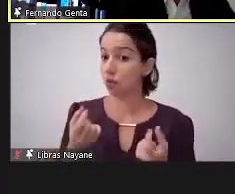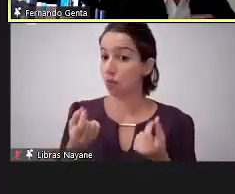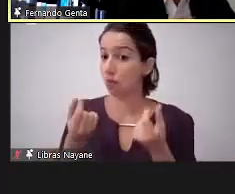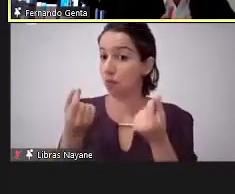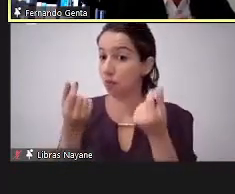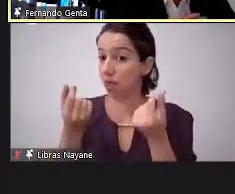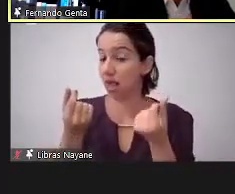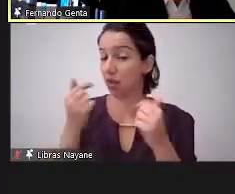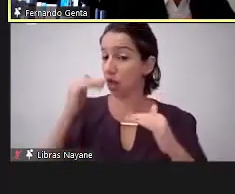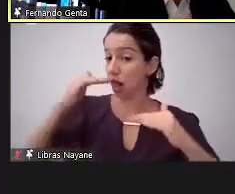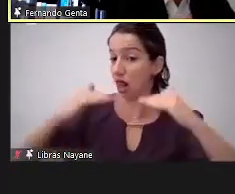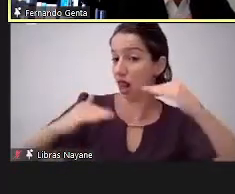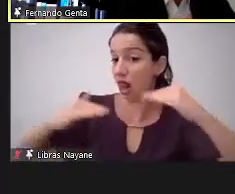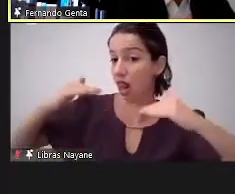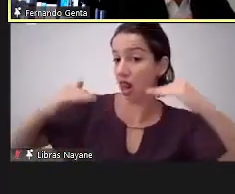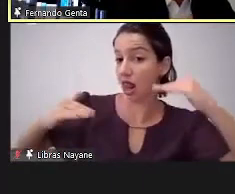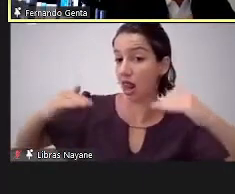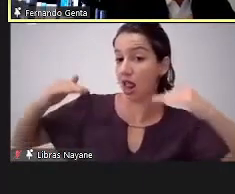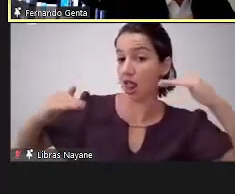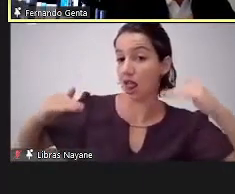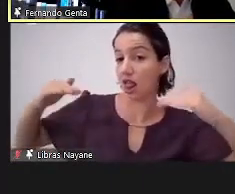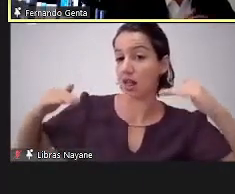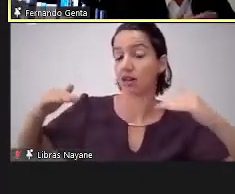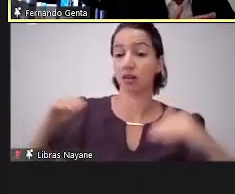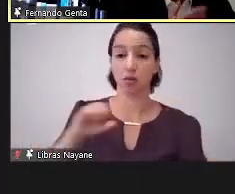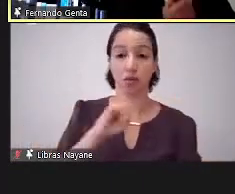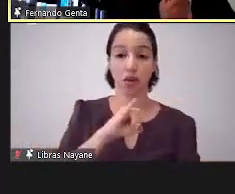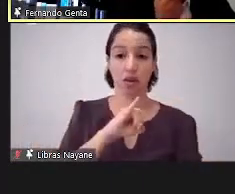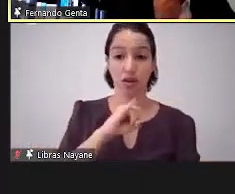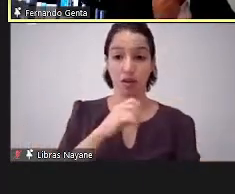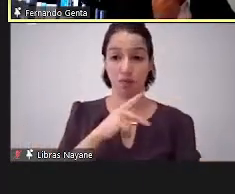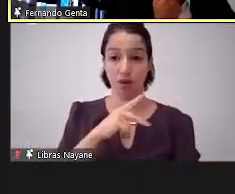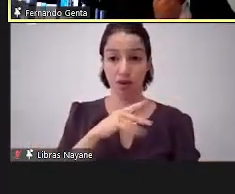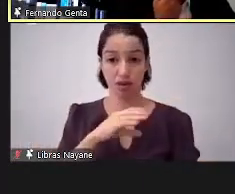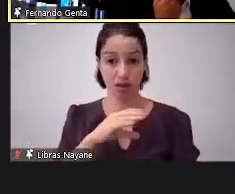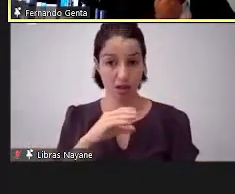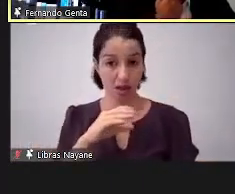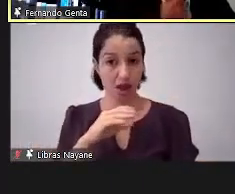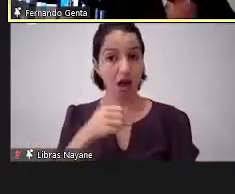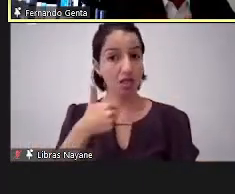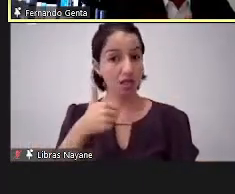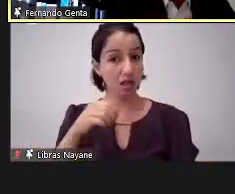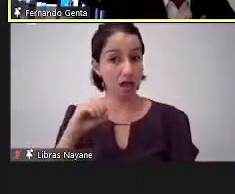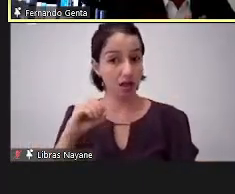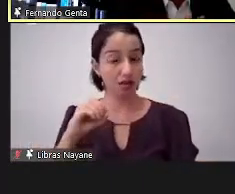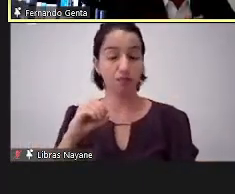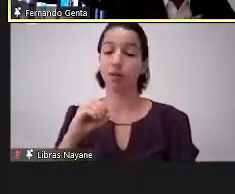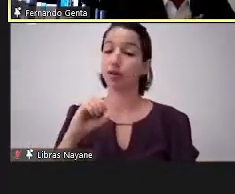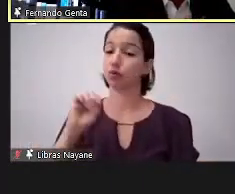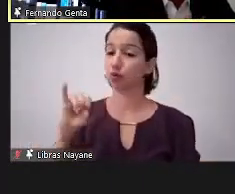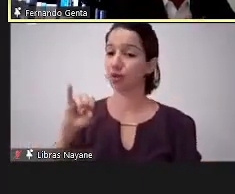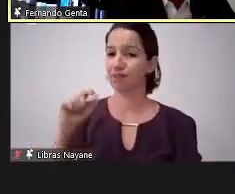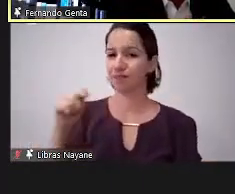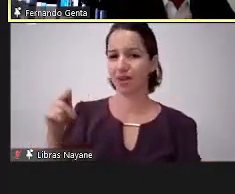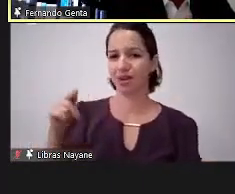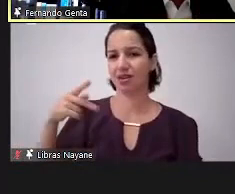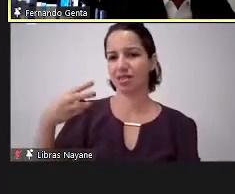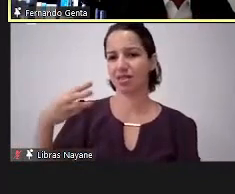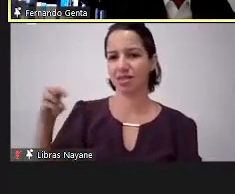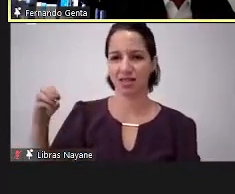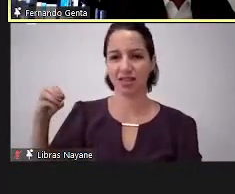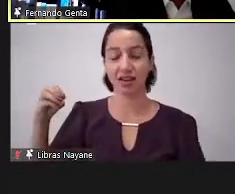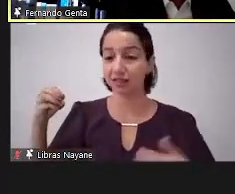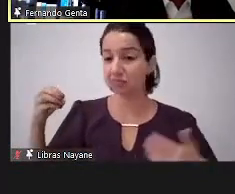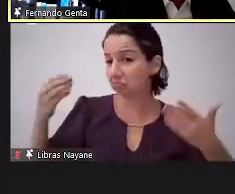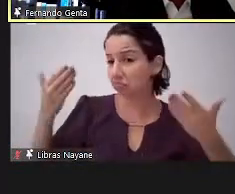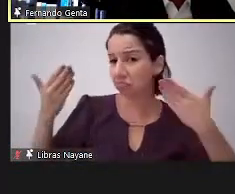the shock of relative pricing. So the IGP rate is in terms of